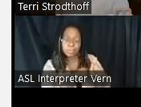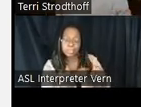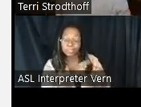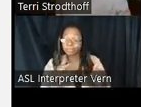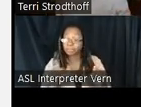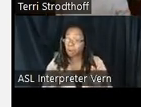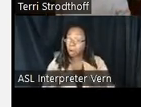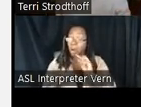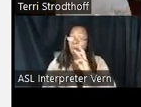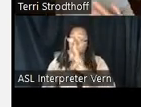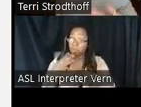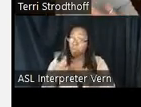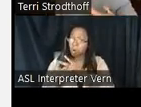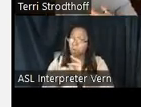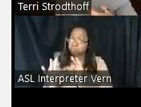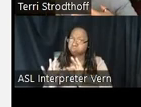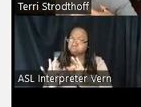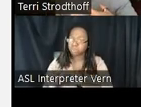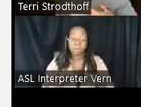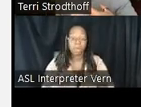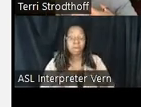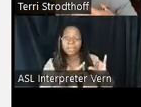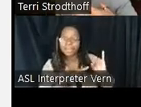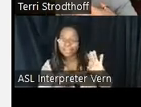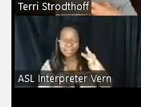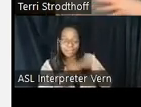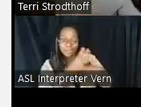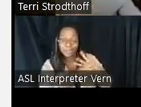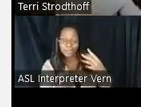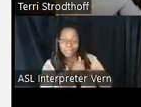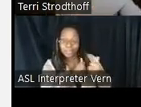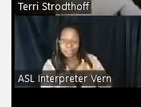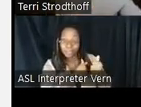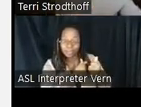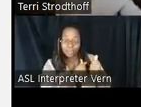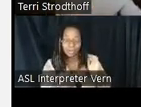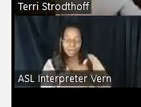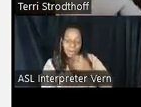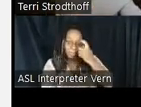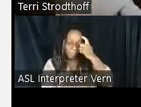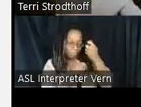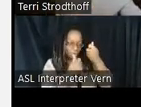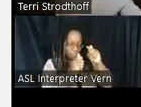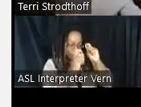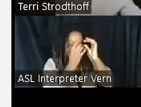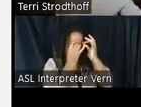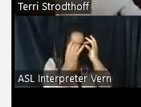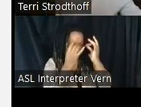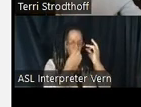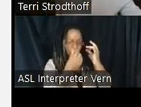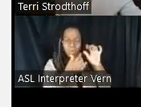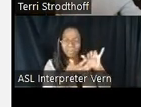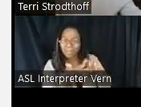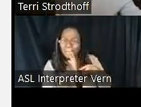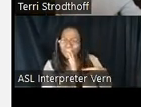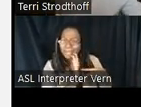the world is dangerous, we have to make sense of that. And we don't look out to our parents and make sense of it by what's wrong with them. We're not